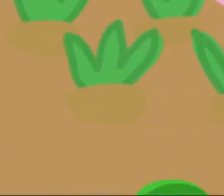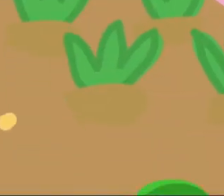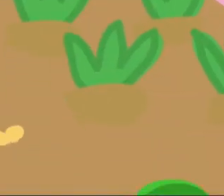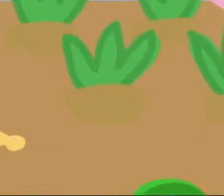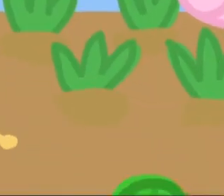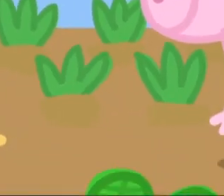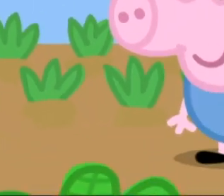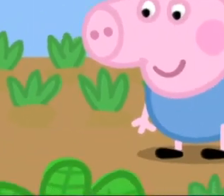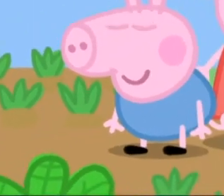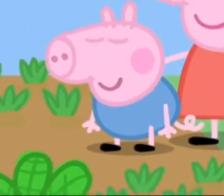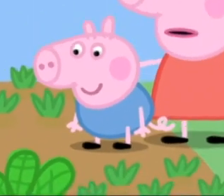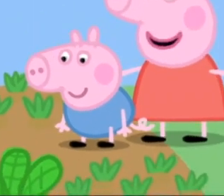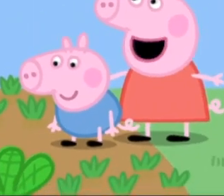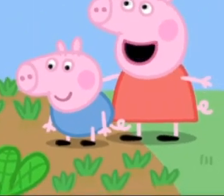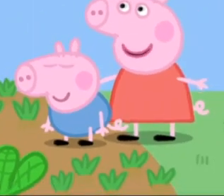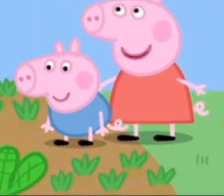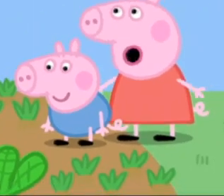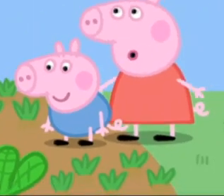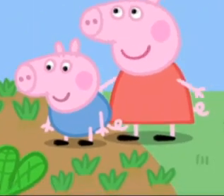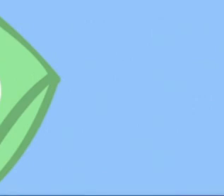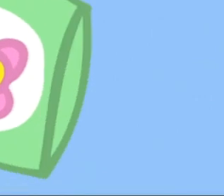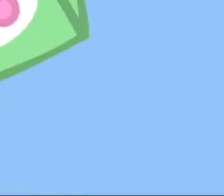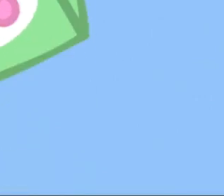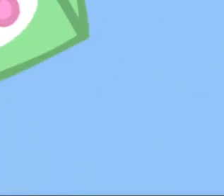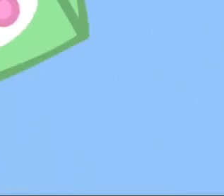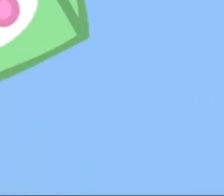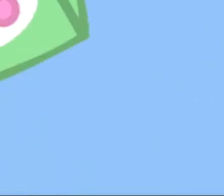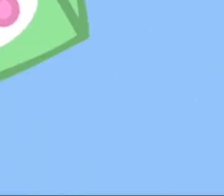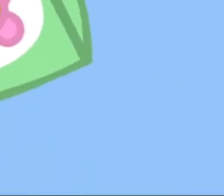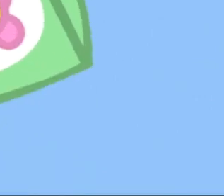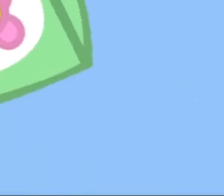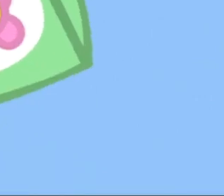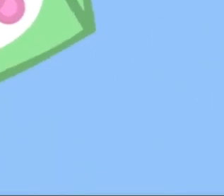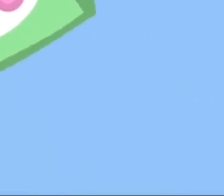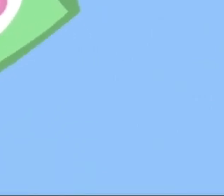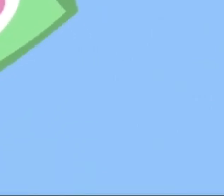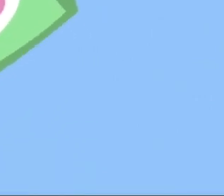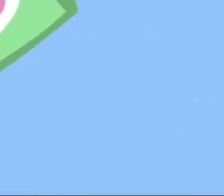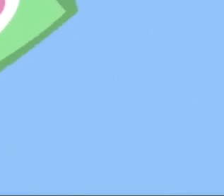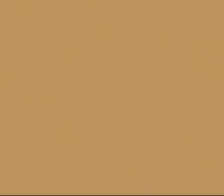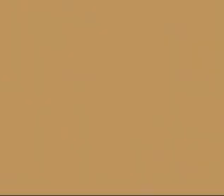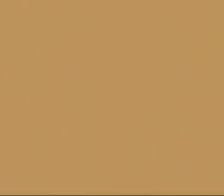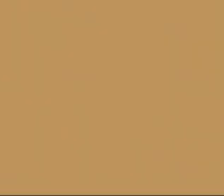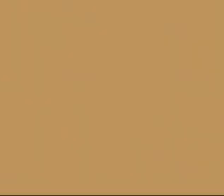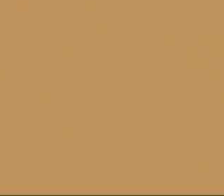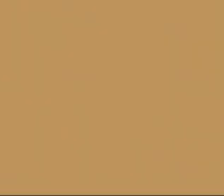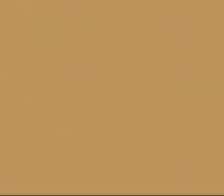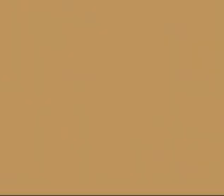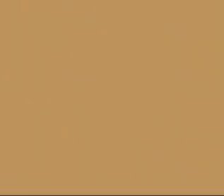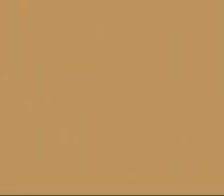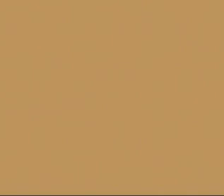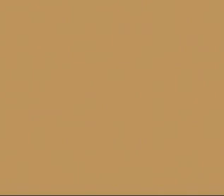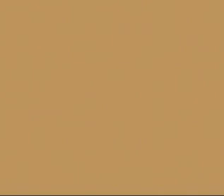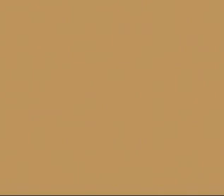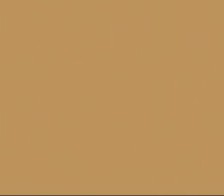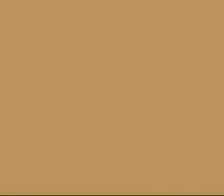seeds. Seeds? What do seeds do? Seeds grow into plants. I just make a